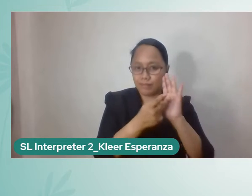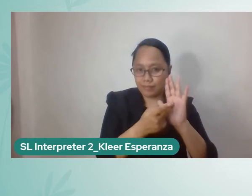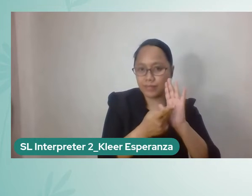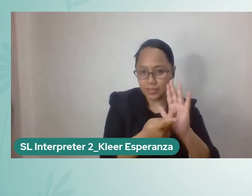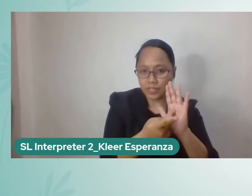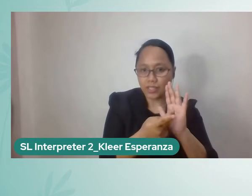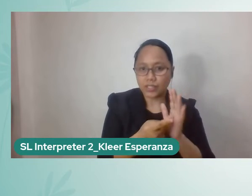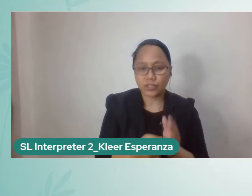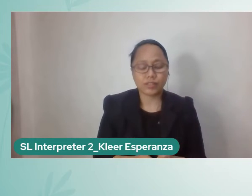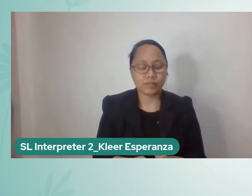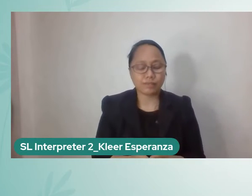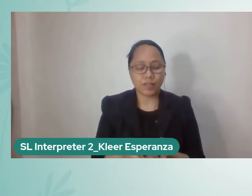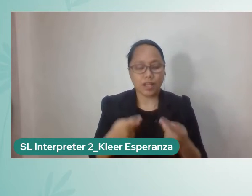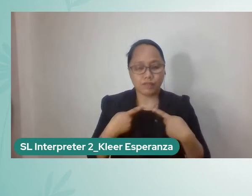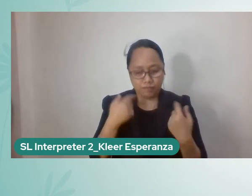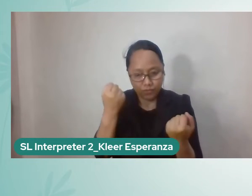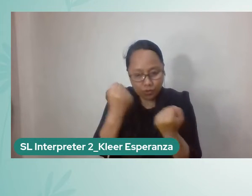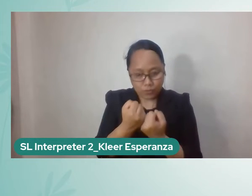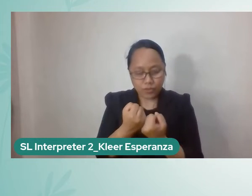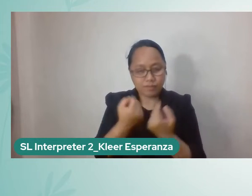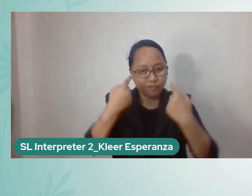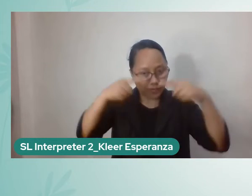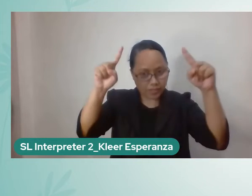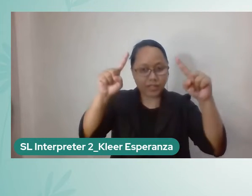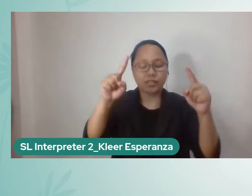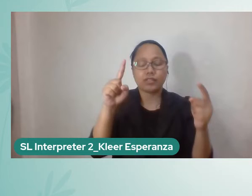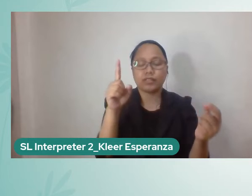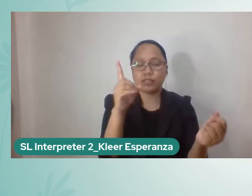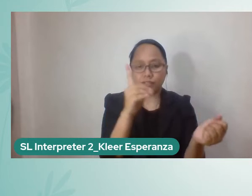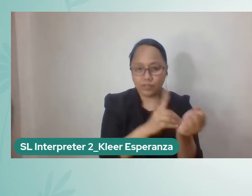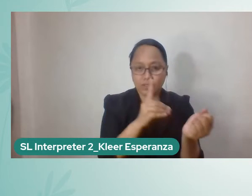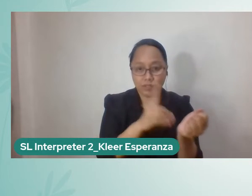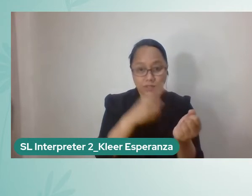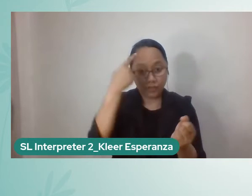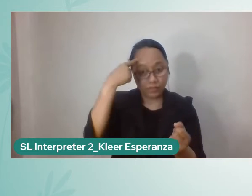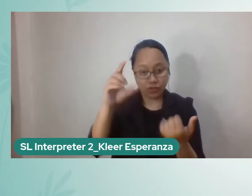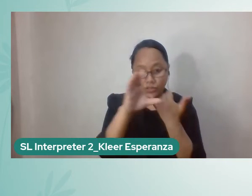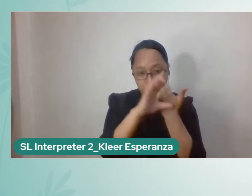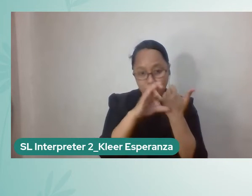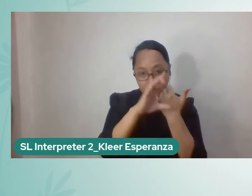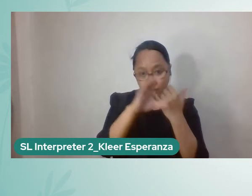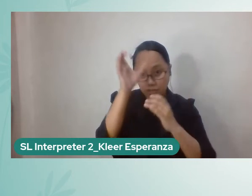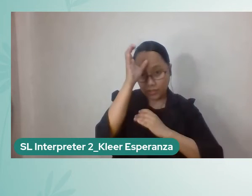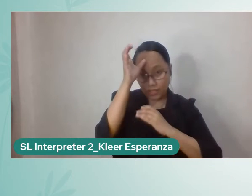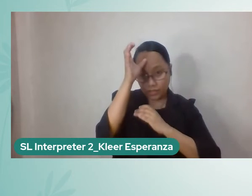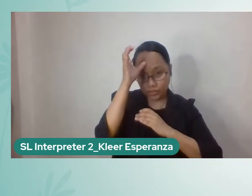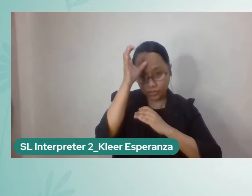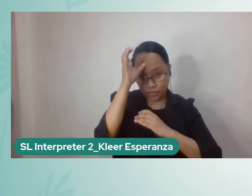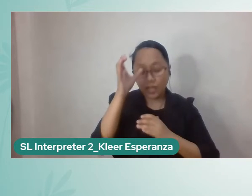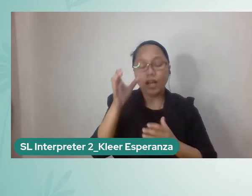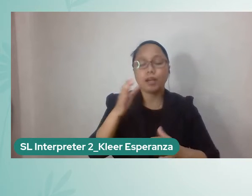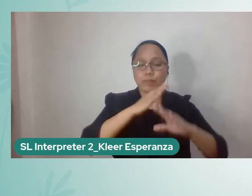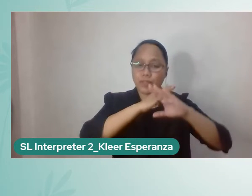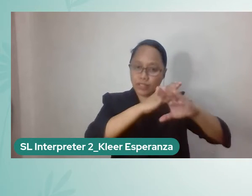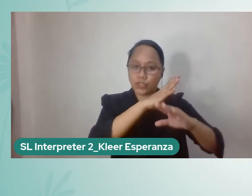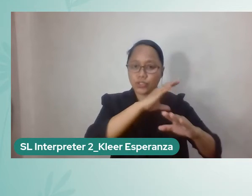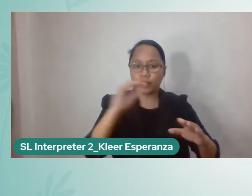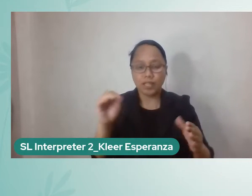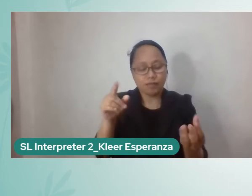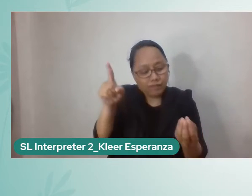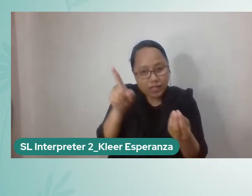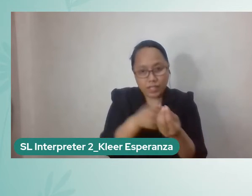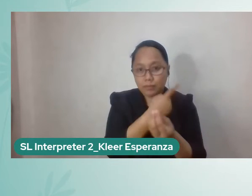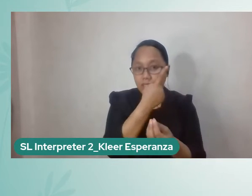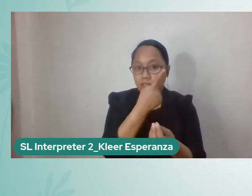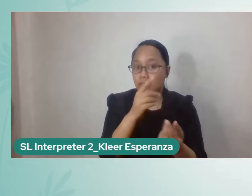for advancing cervical cancer prevention and route to elimination, especially the importance of